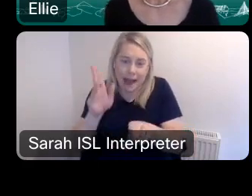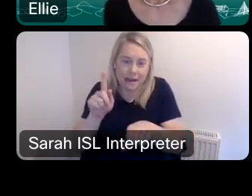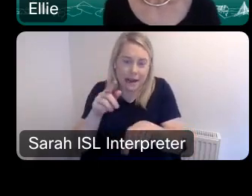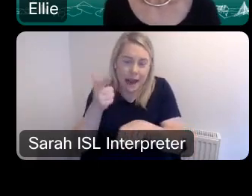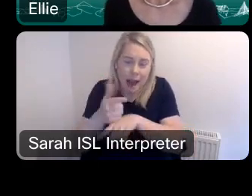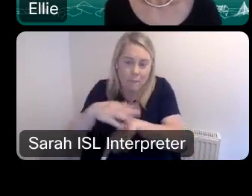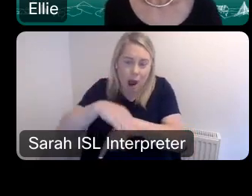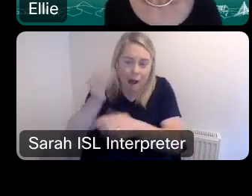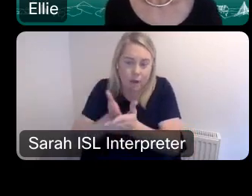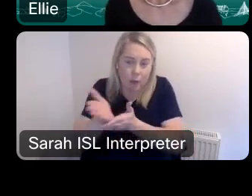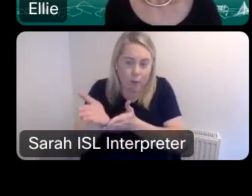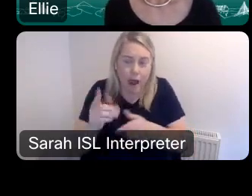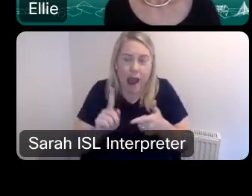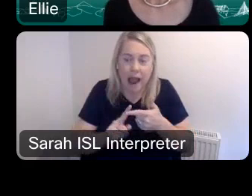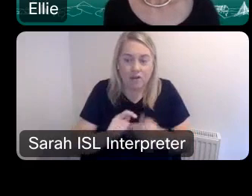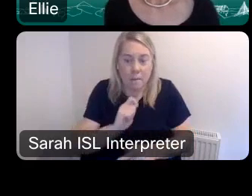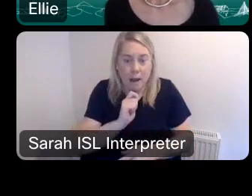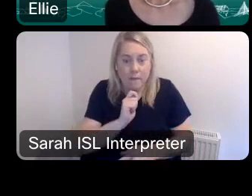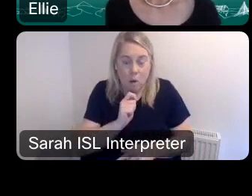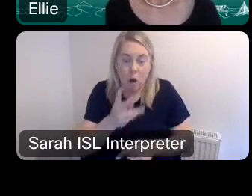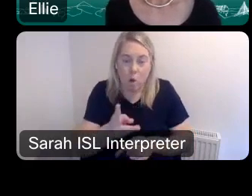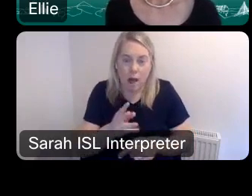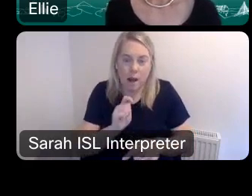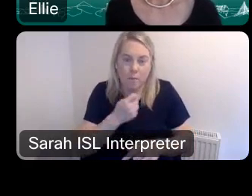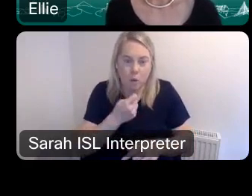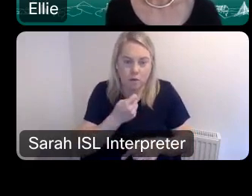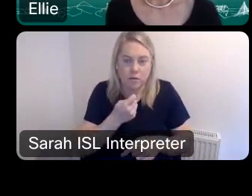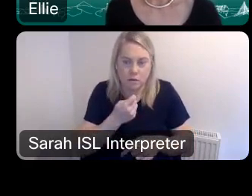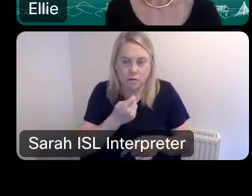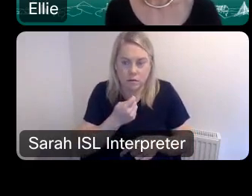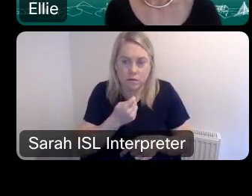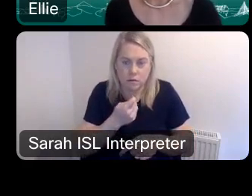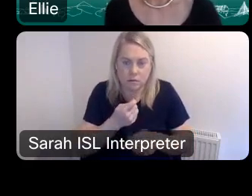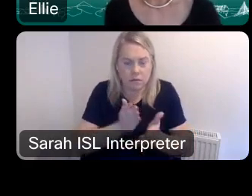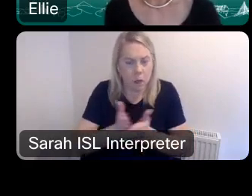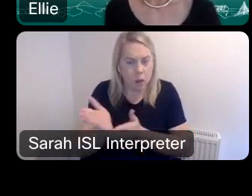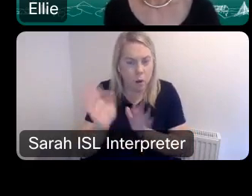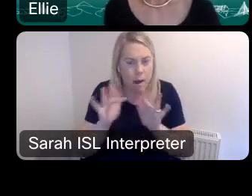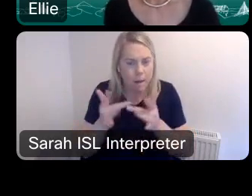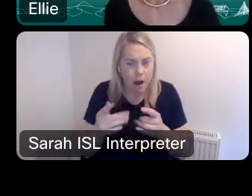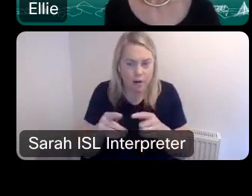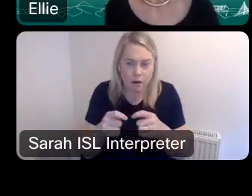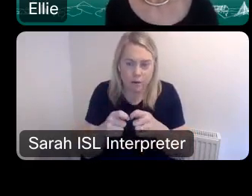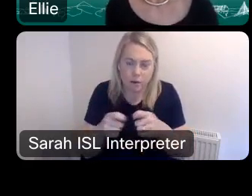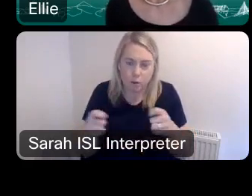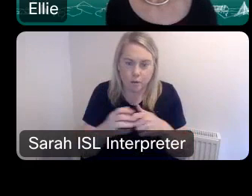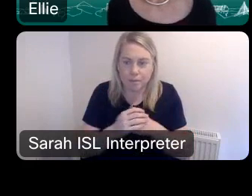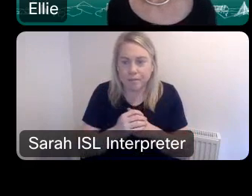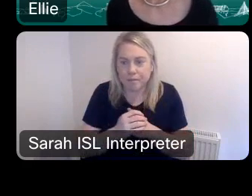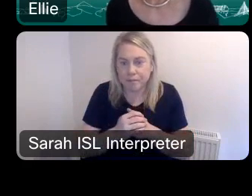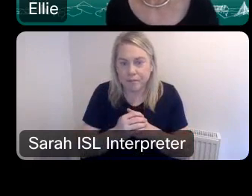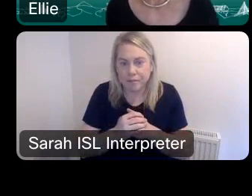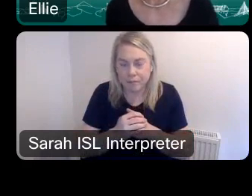throughout, and your microphone will remain muted in that status throughout the webinar.